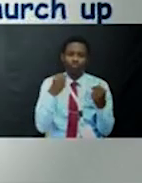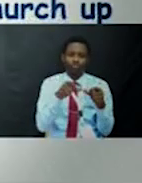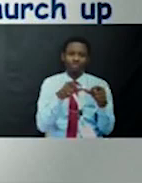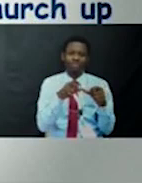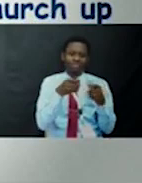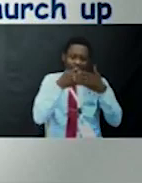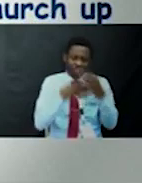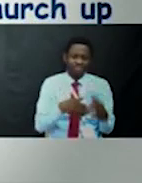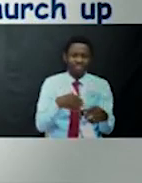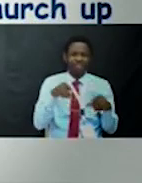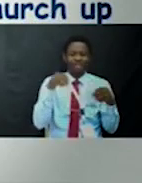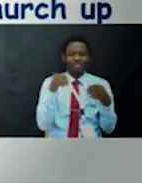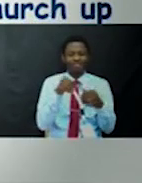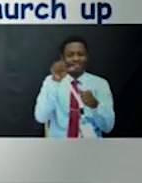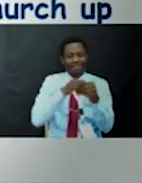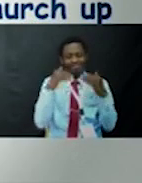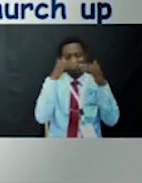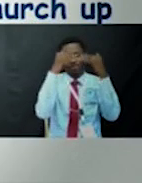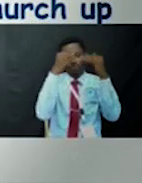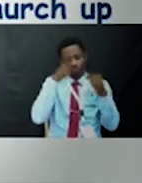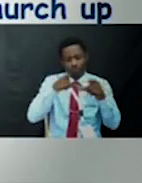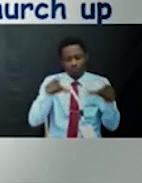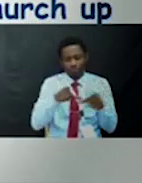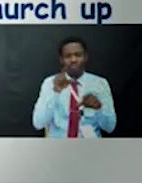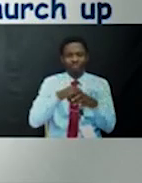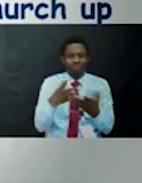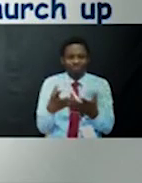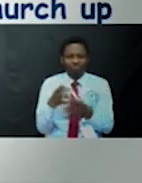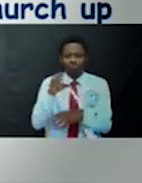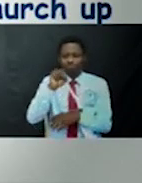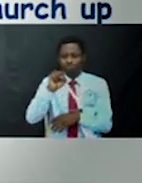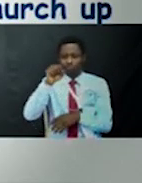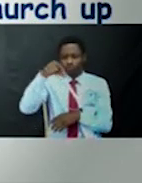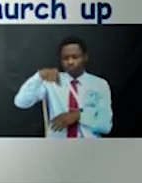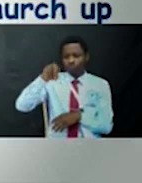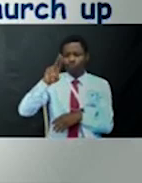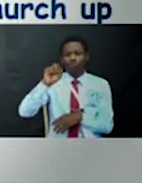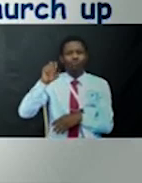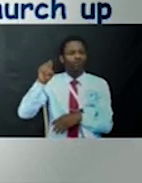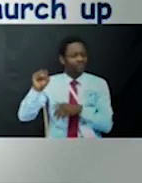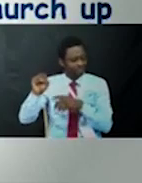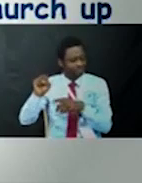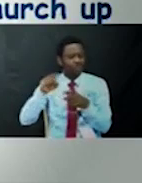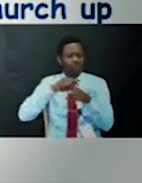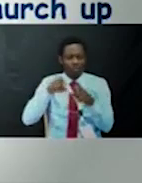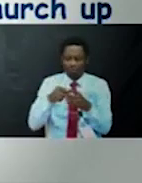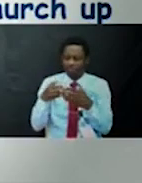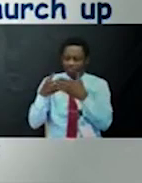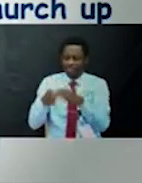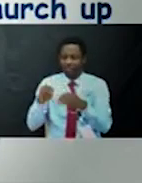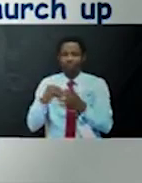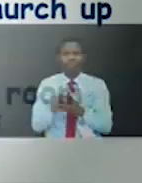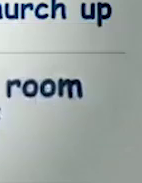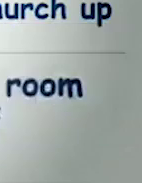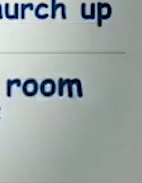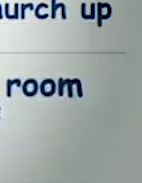all levels of the local church up to the squads. Provide strong leadership up to the squads. Then surprise and